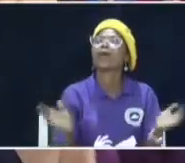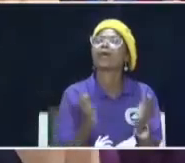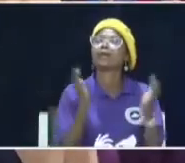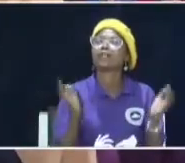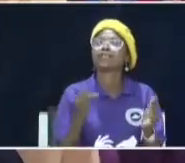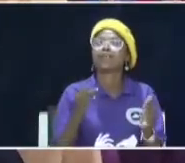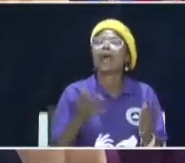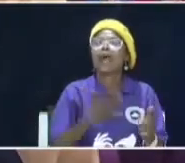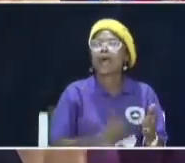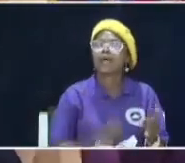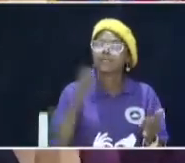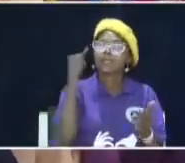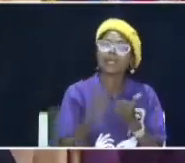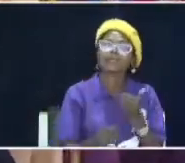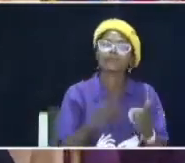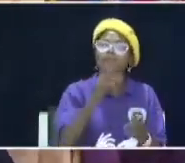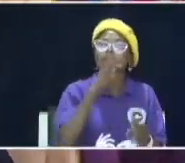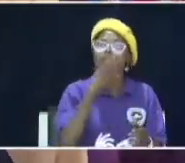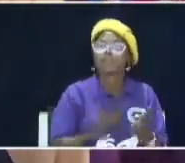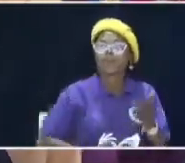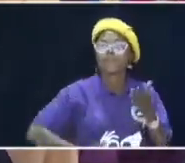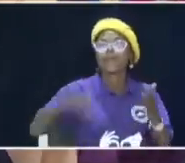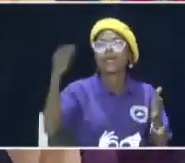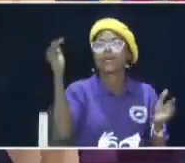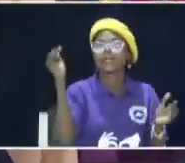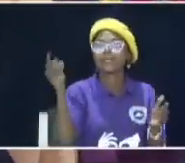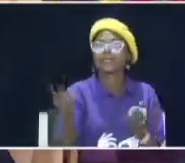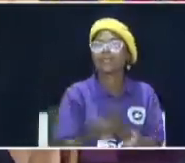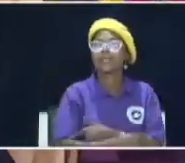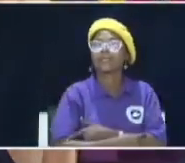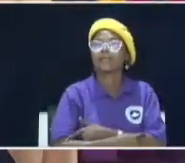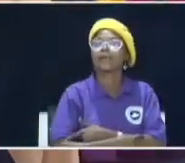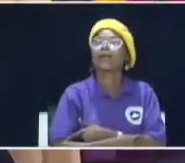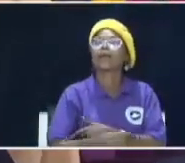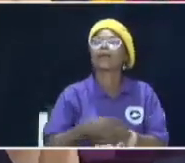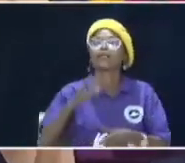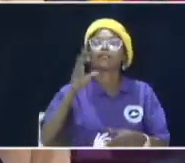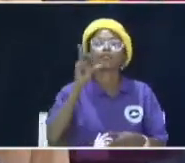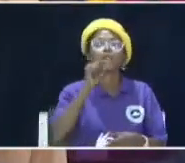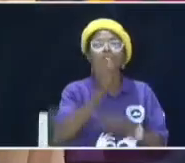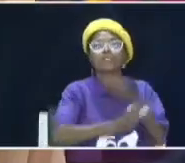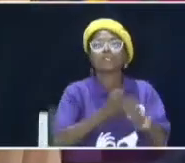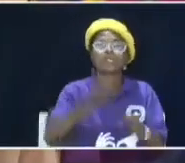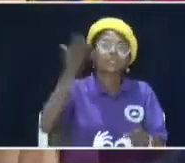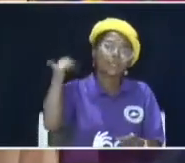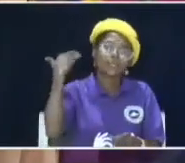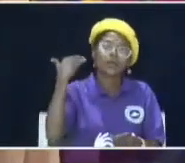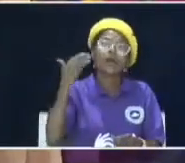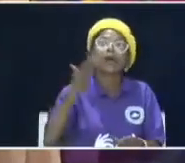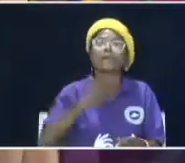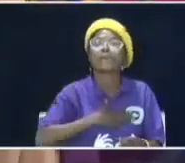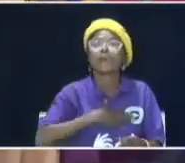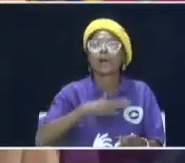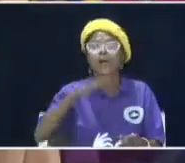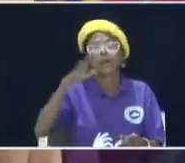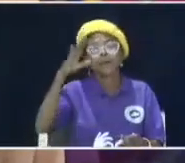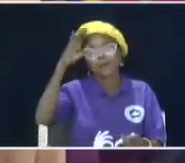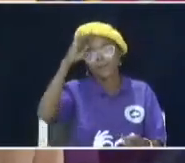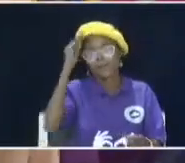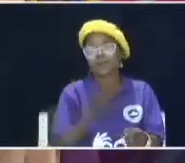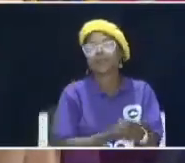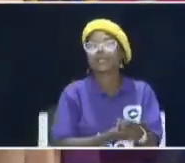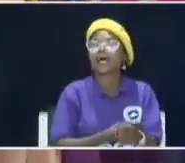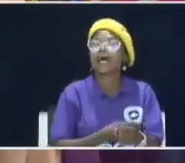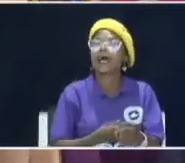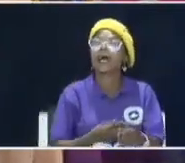birthday. Even 20 years ago, my brother that was coming for my wedding had an accident.